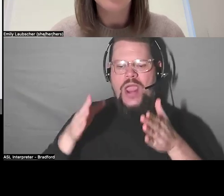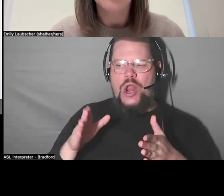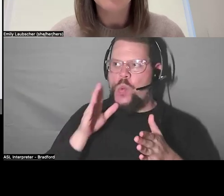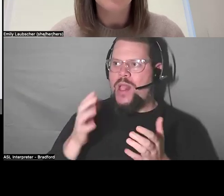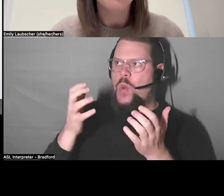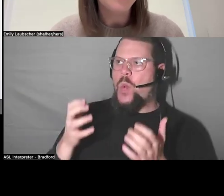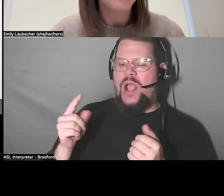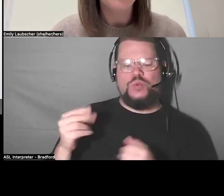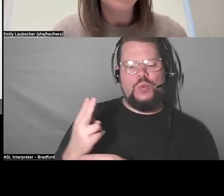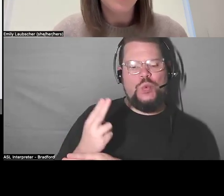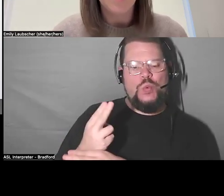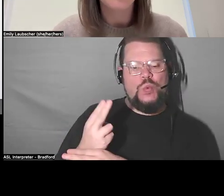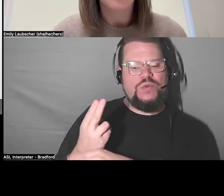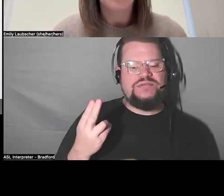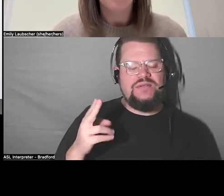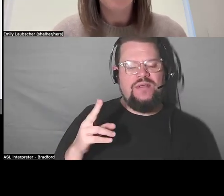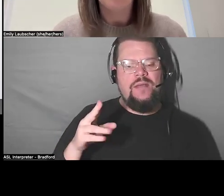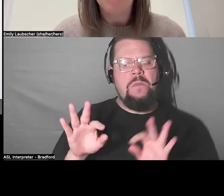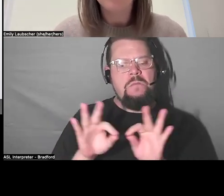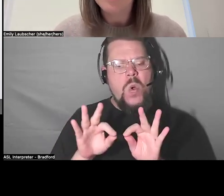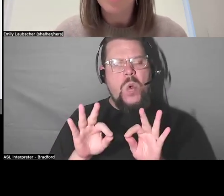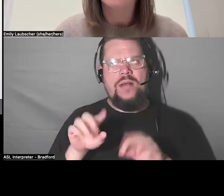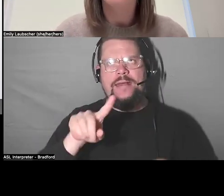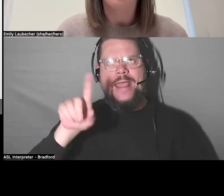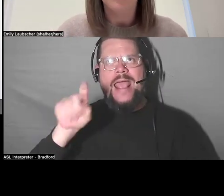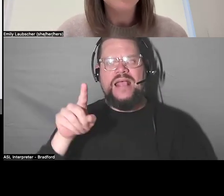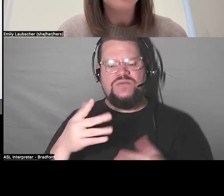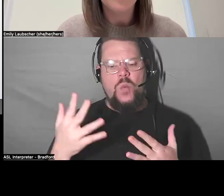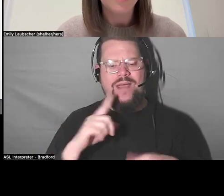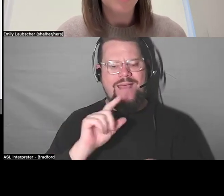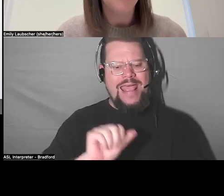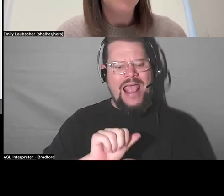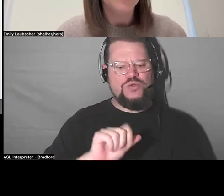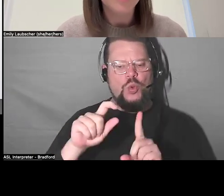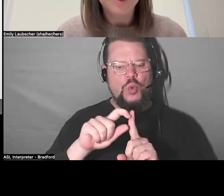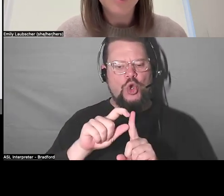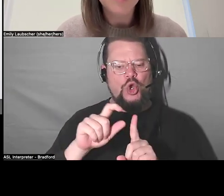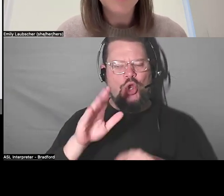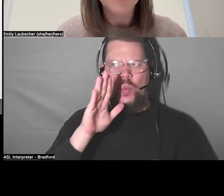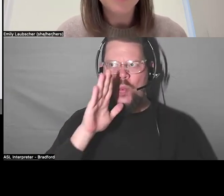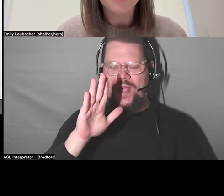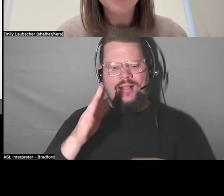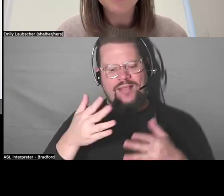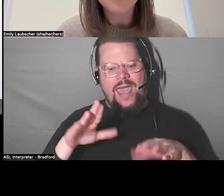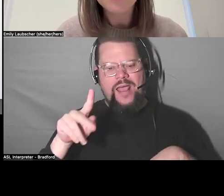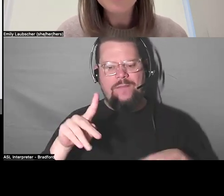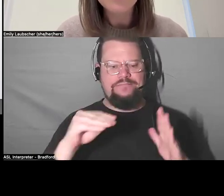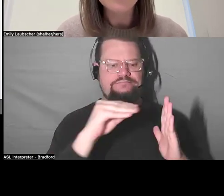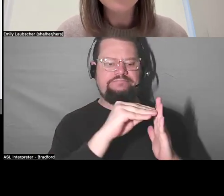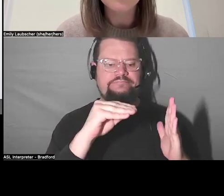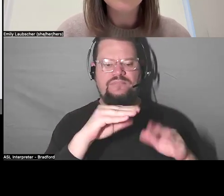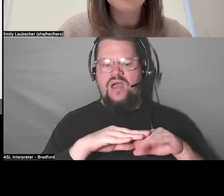need to use, but we still need to ask, what are the actual words that end up on these lists?